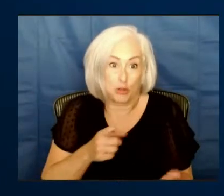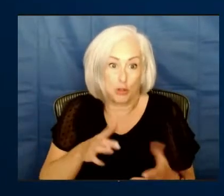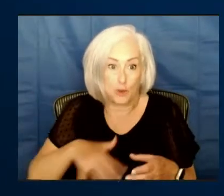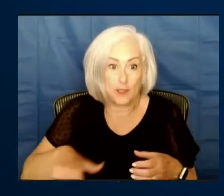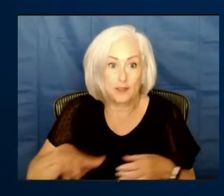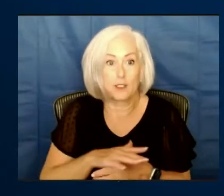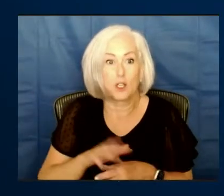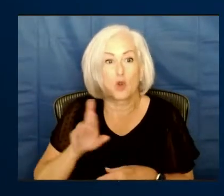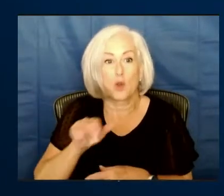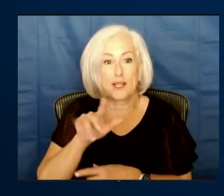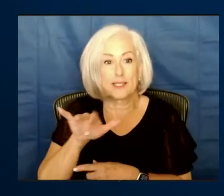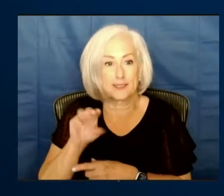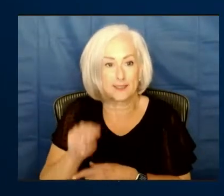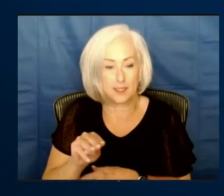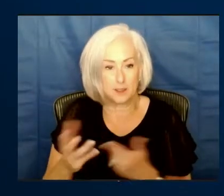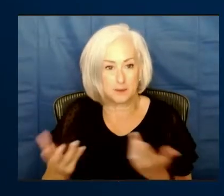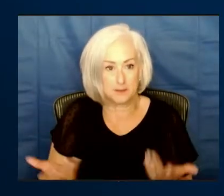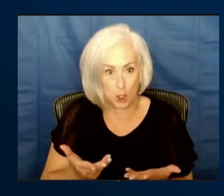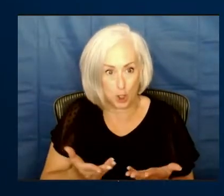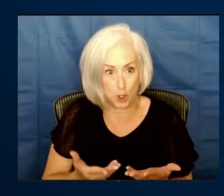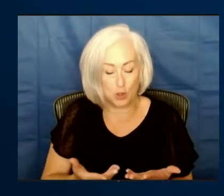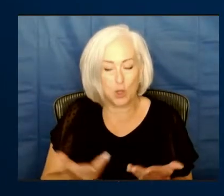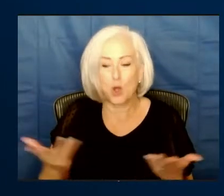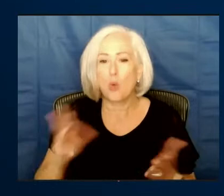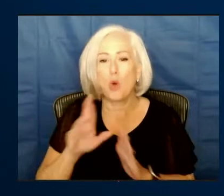in exacerbating healthcare disparities, Dr. Smith?